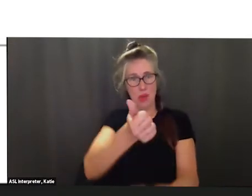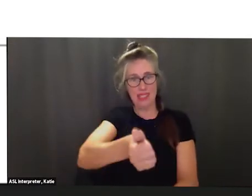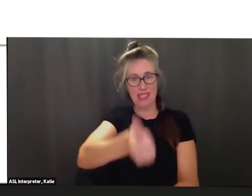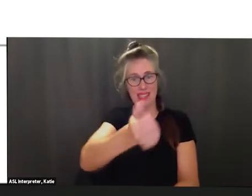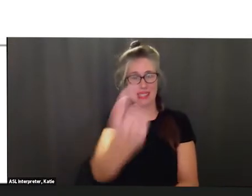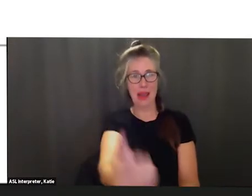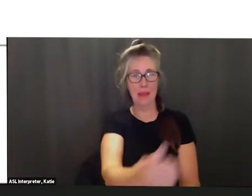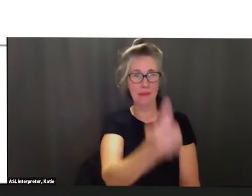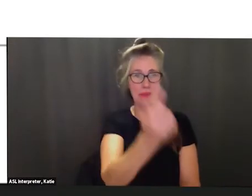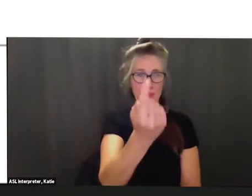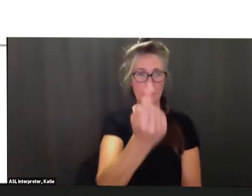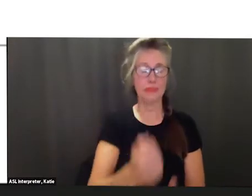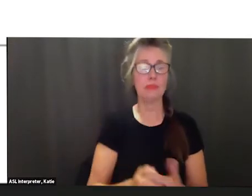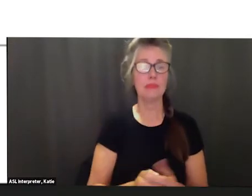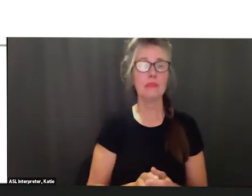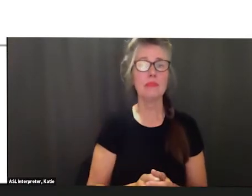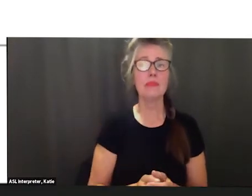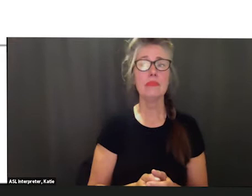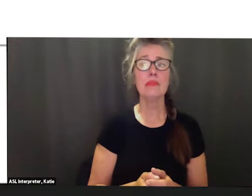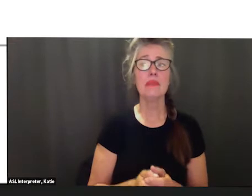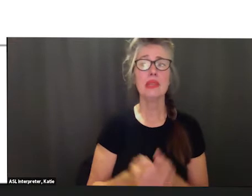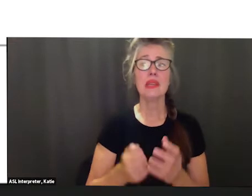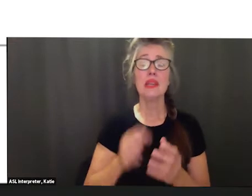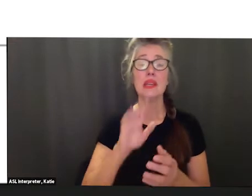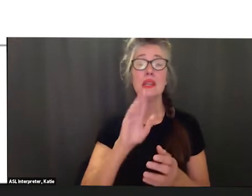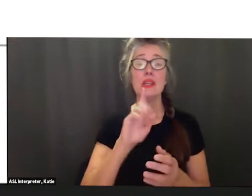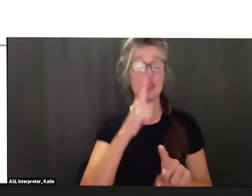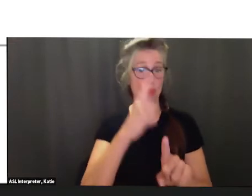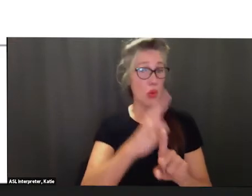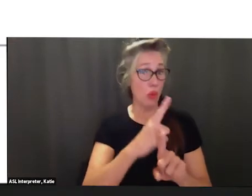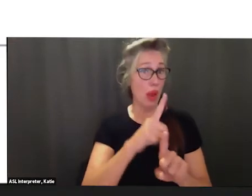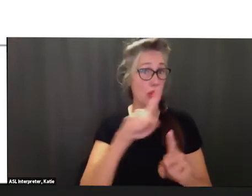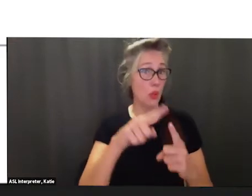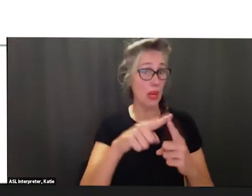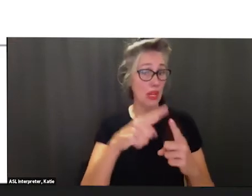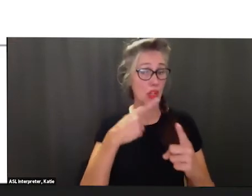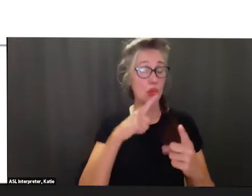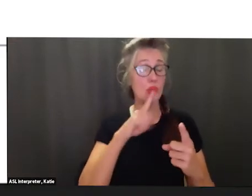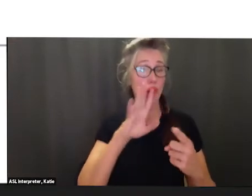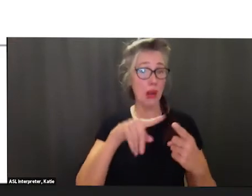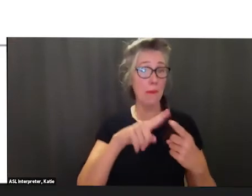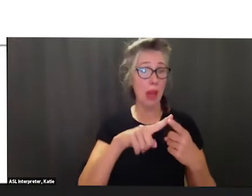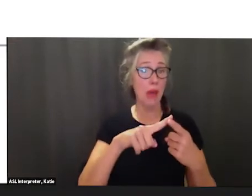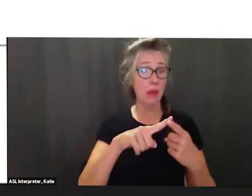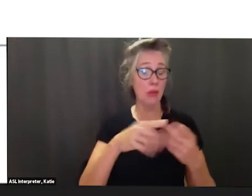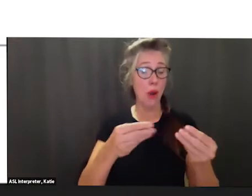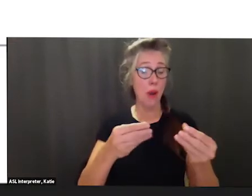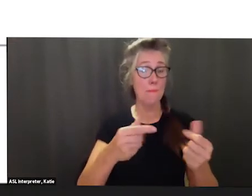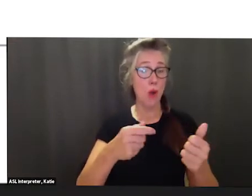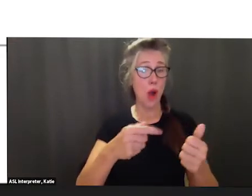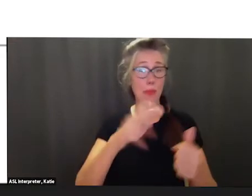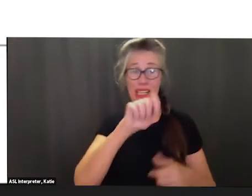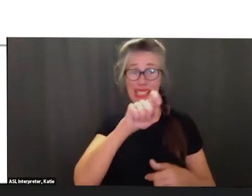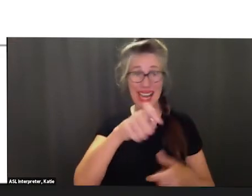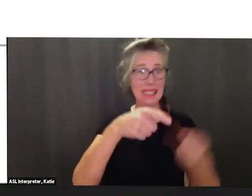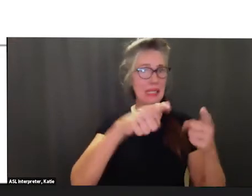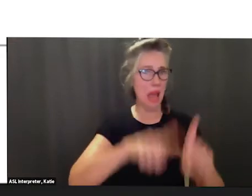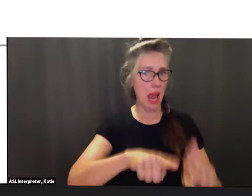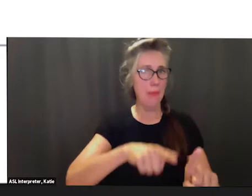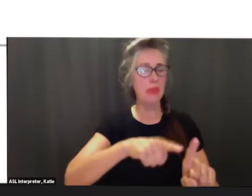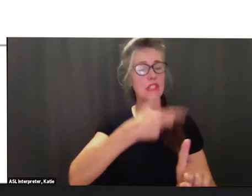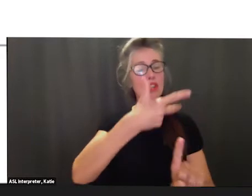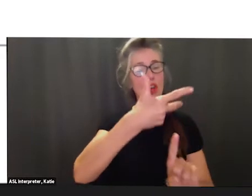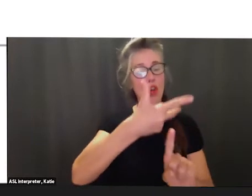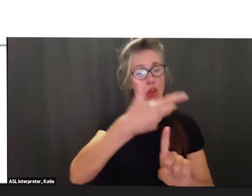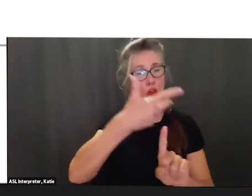And I just want to add to you're right about the property taxes. We get it 3 times a year, and our county